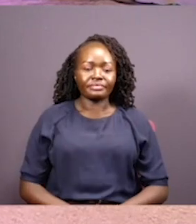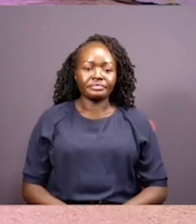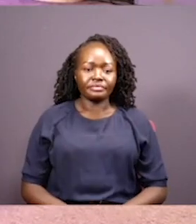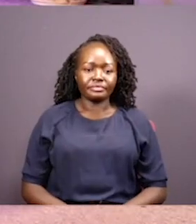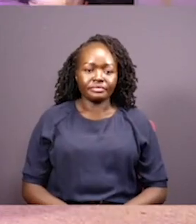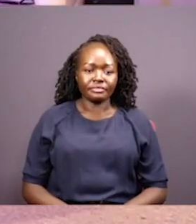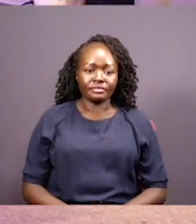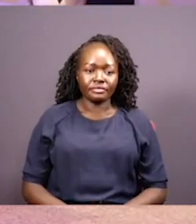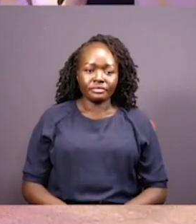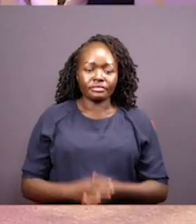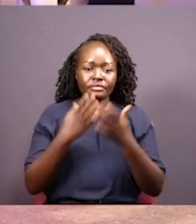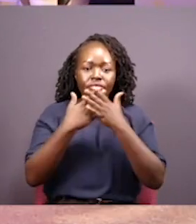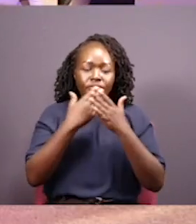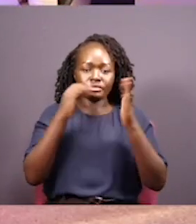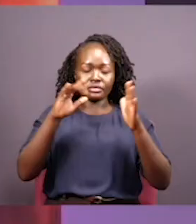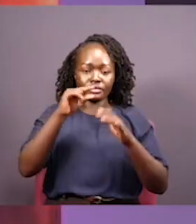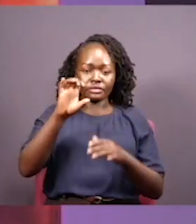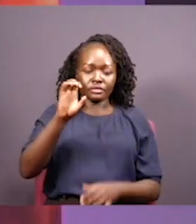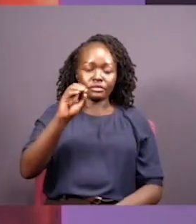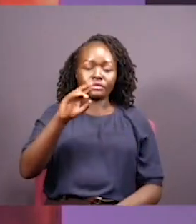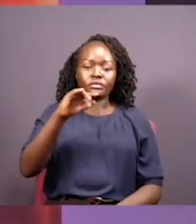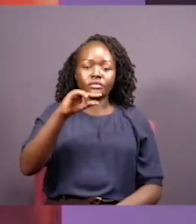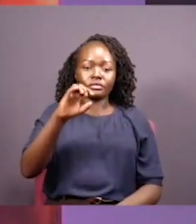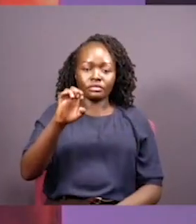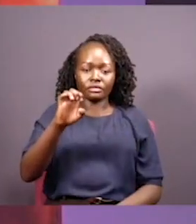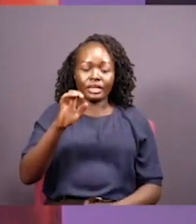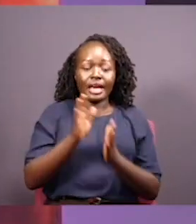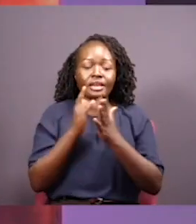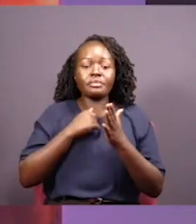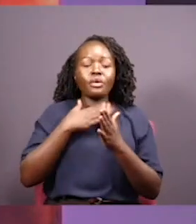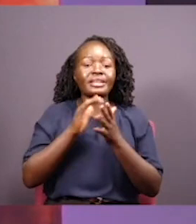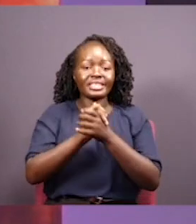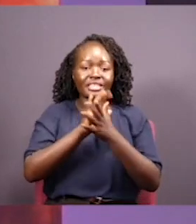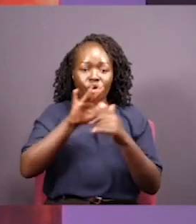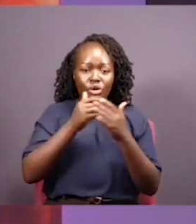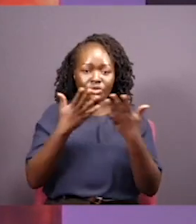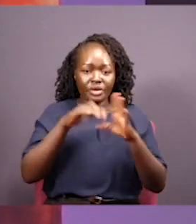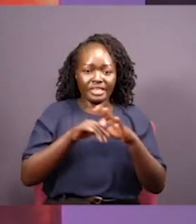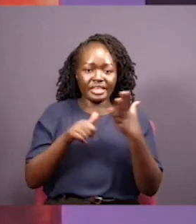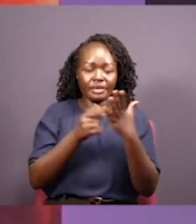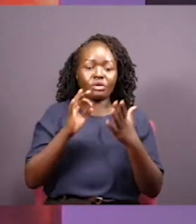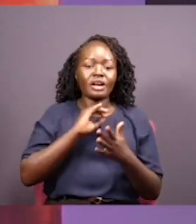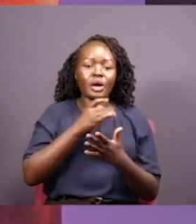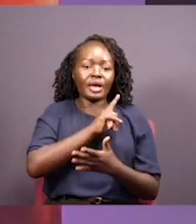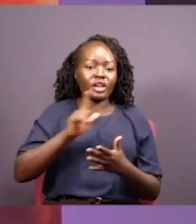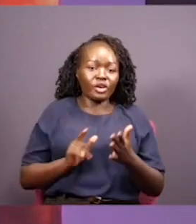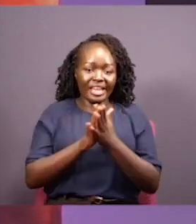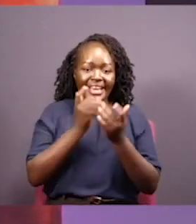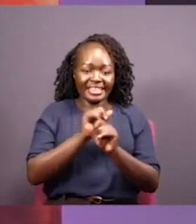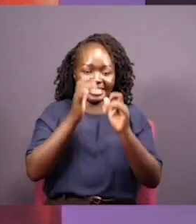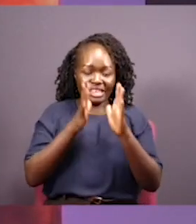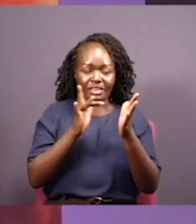Thank you so much, George. And I just want to greet you all in the name of our Lord and Savior, Jesus